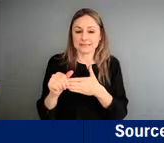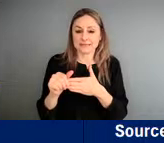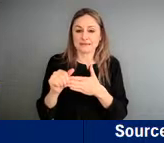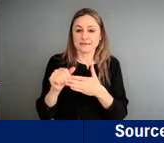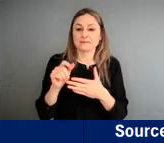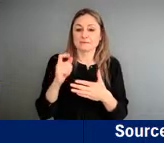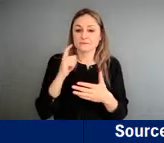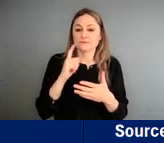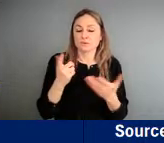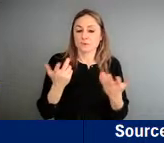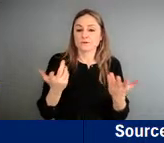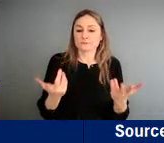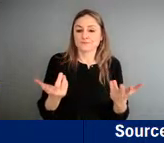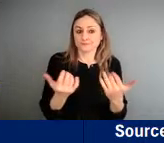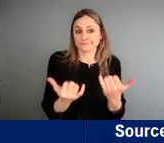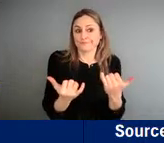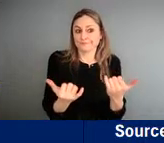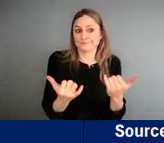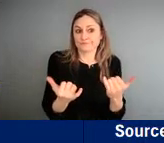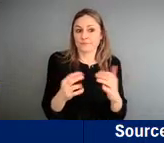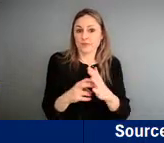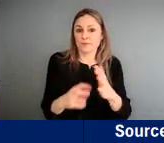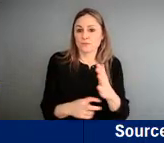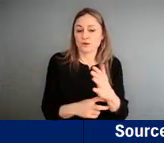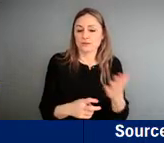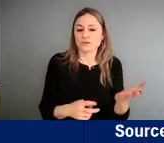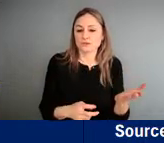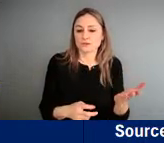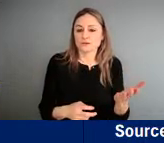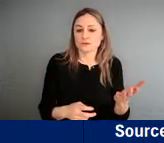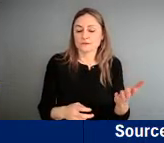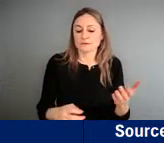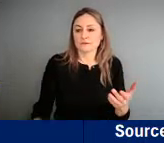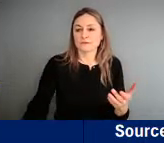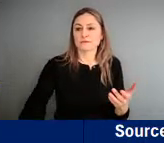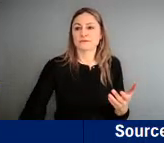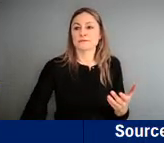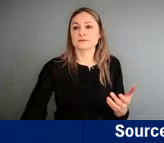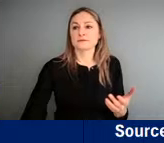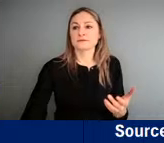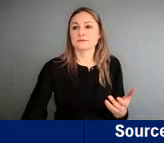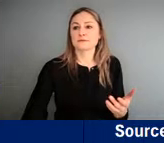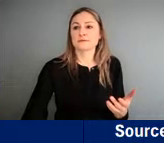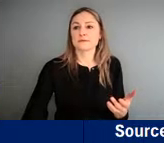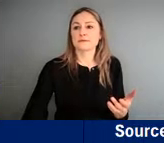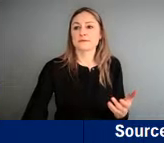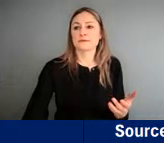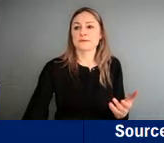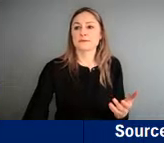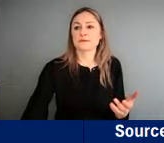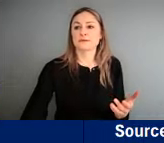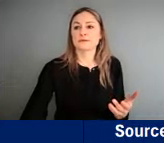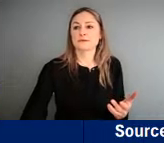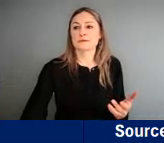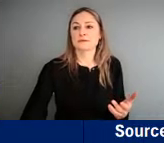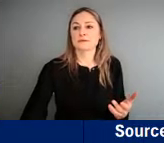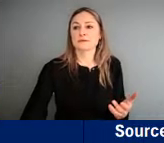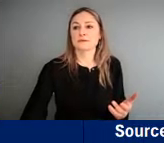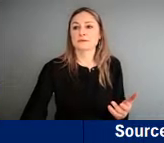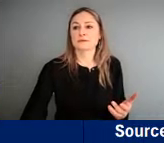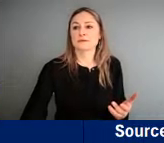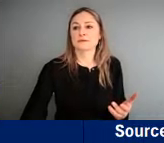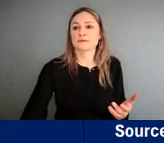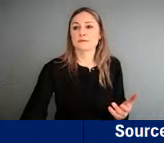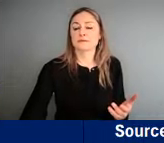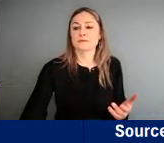We'll have the intergovernmental agreement that's going to talk about who would be the actual agency maintaining it, but it would be